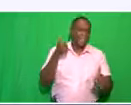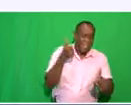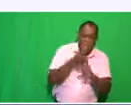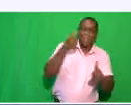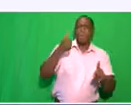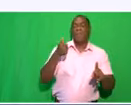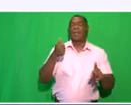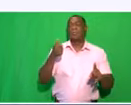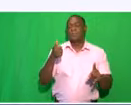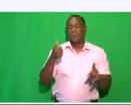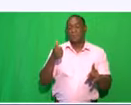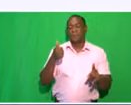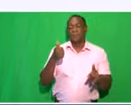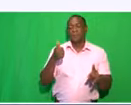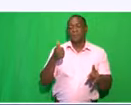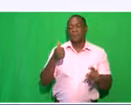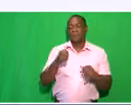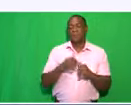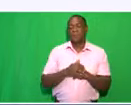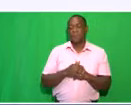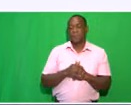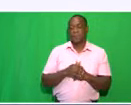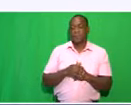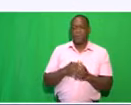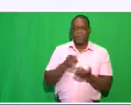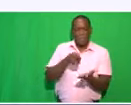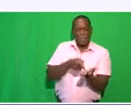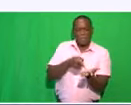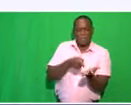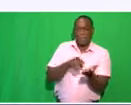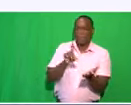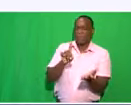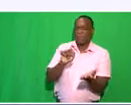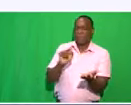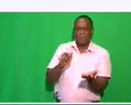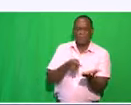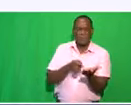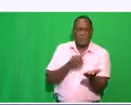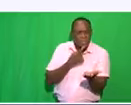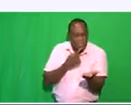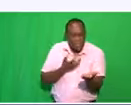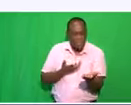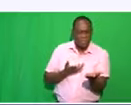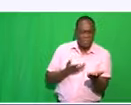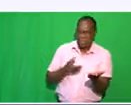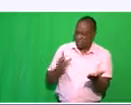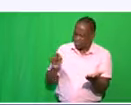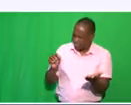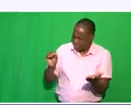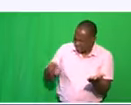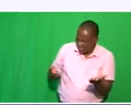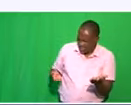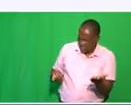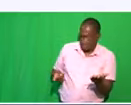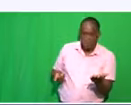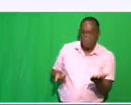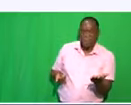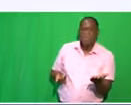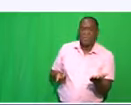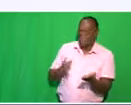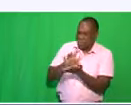what the data is saying to us in terms of the 20%. We've looked at